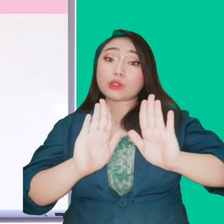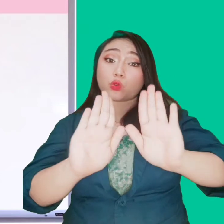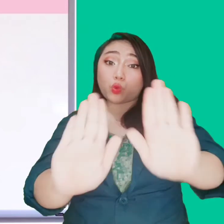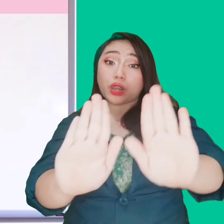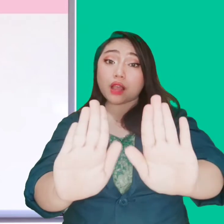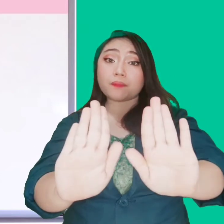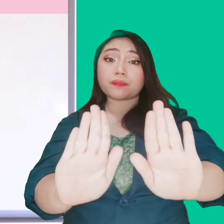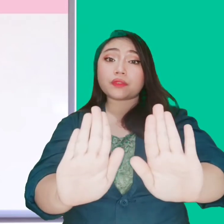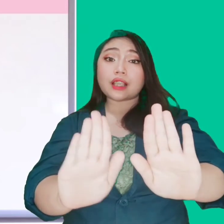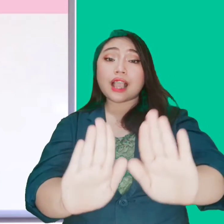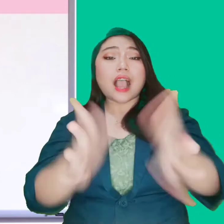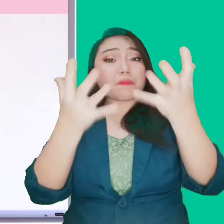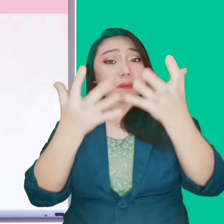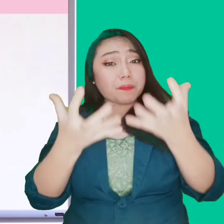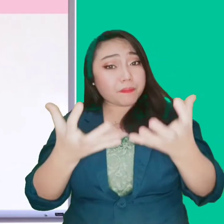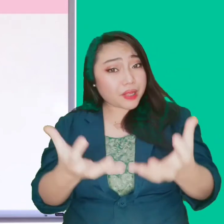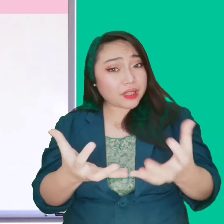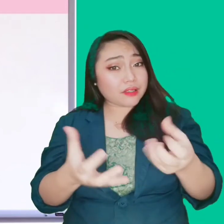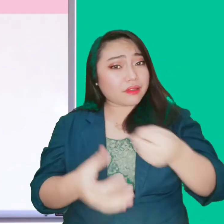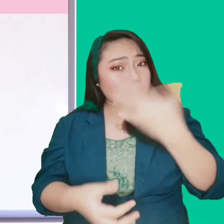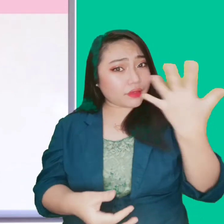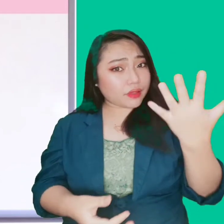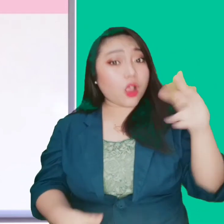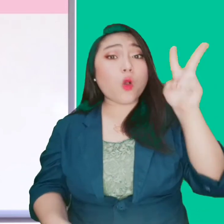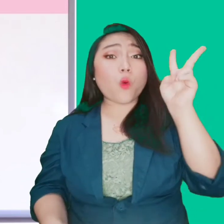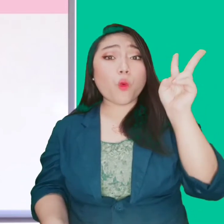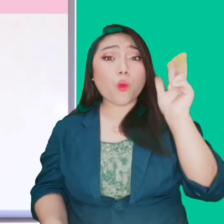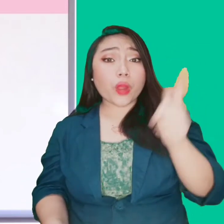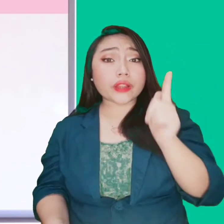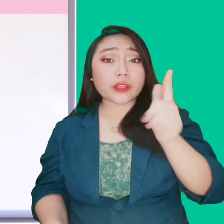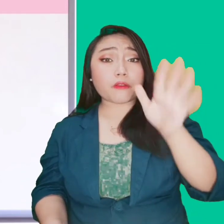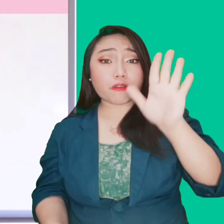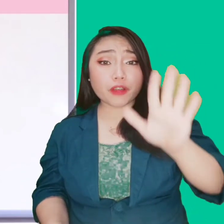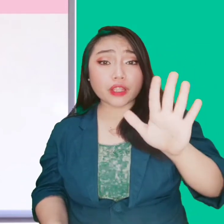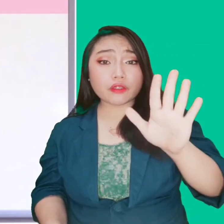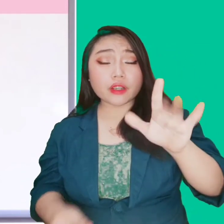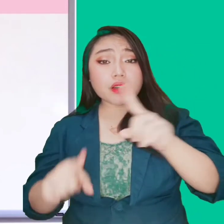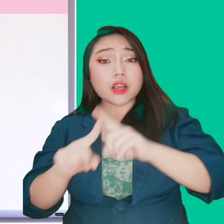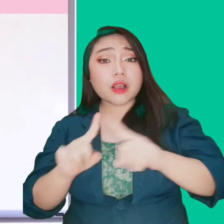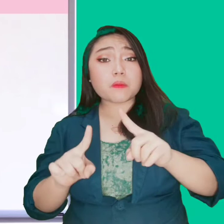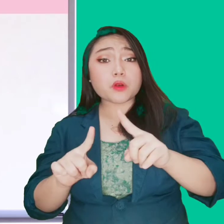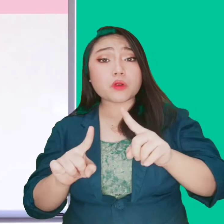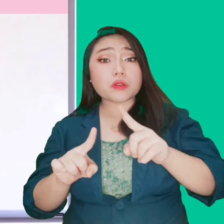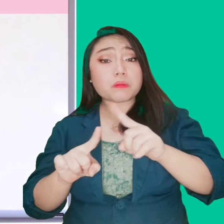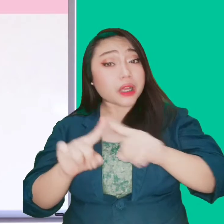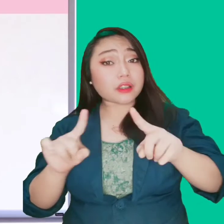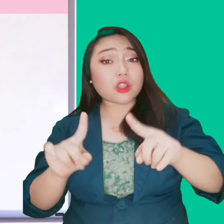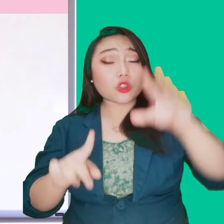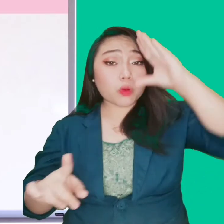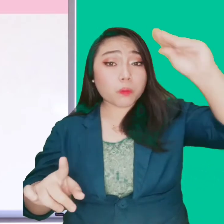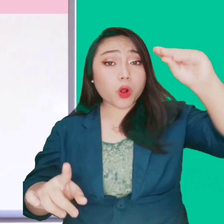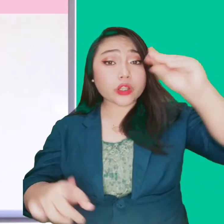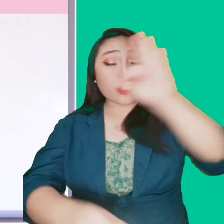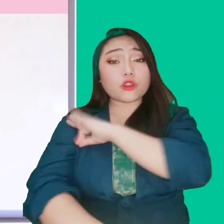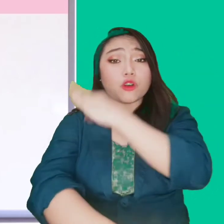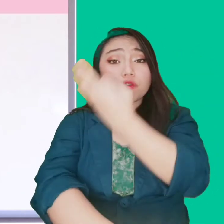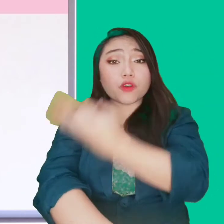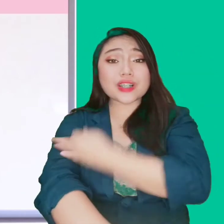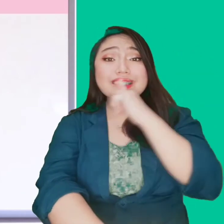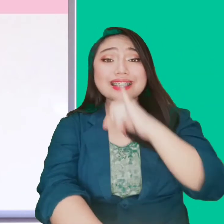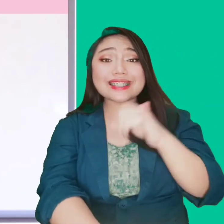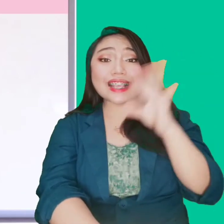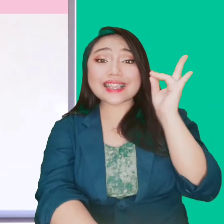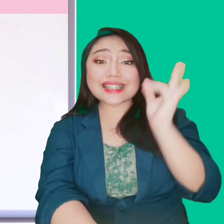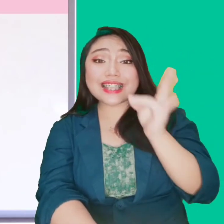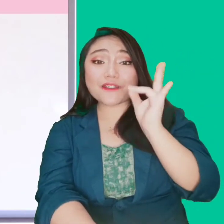picture. The boy is pushing a box. See, the mass is 25 kilograms